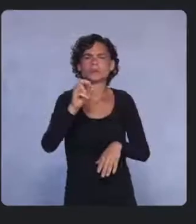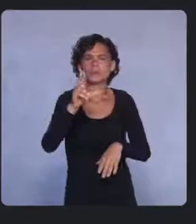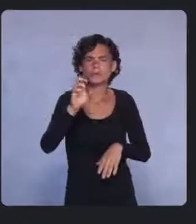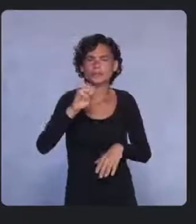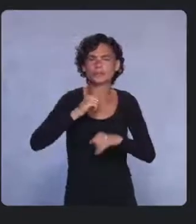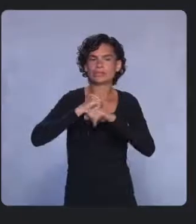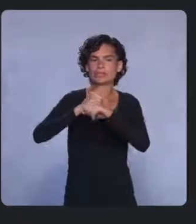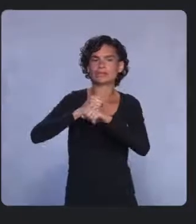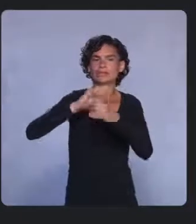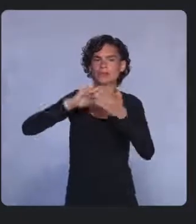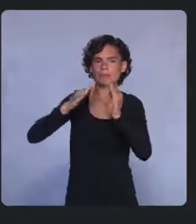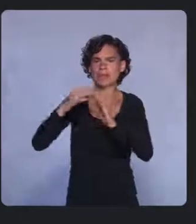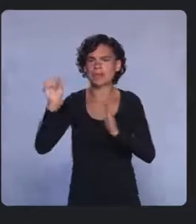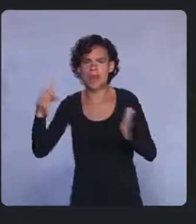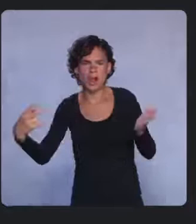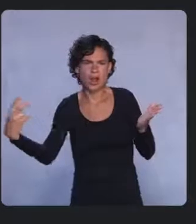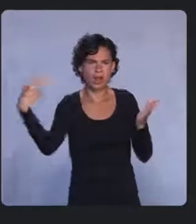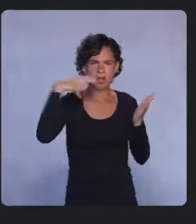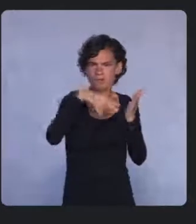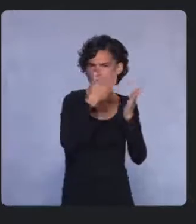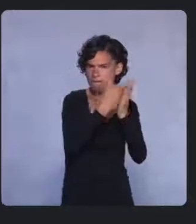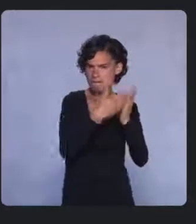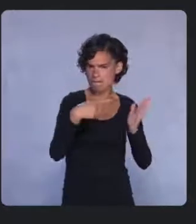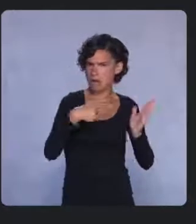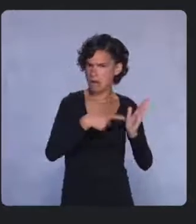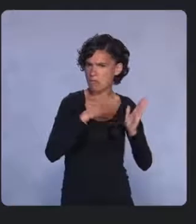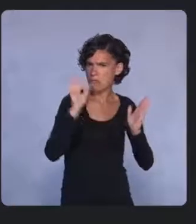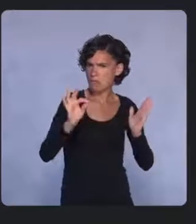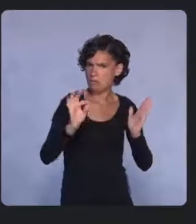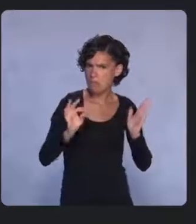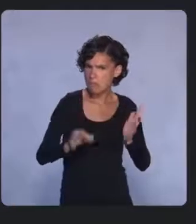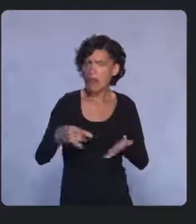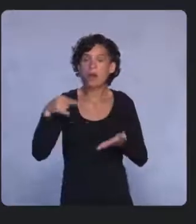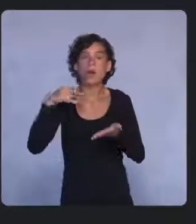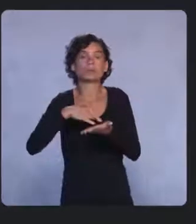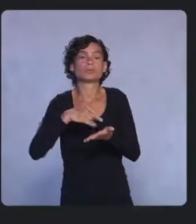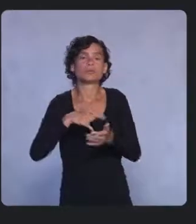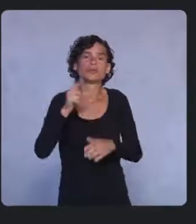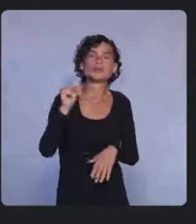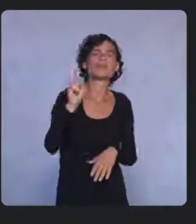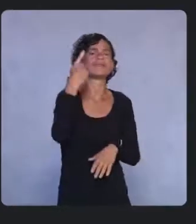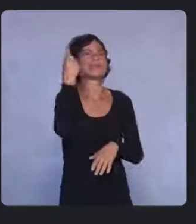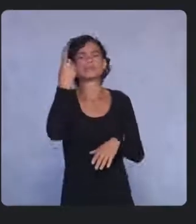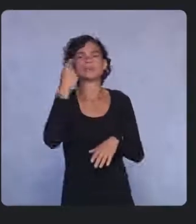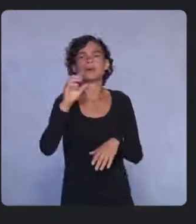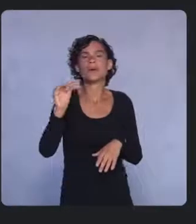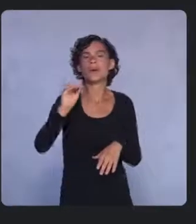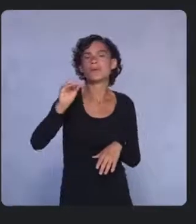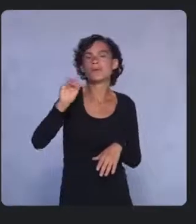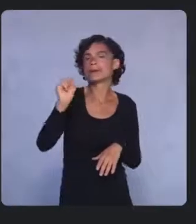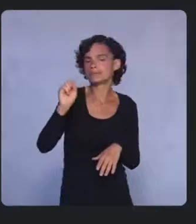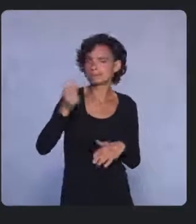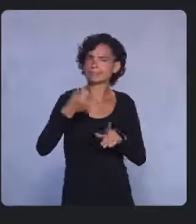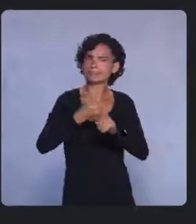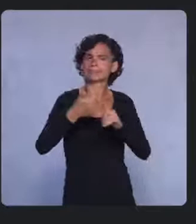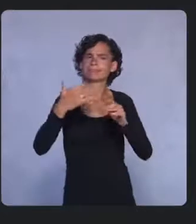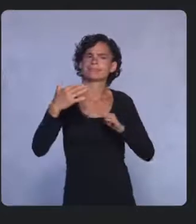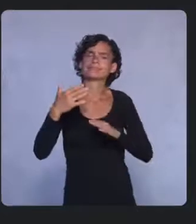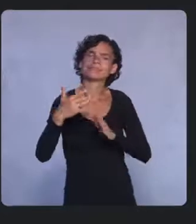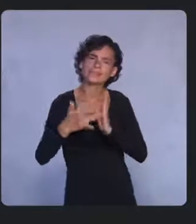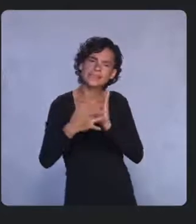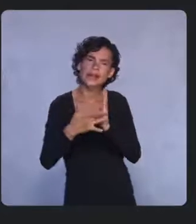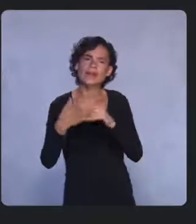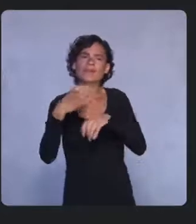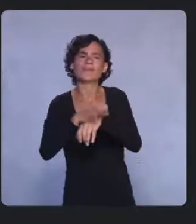community. Android is the first commercial mobile operating system to enable technically enforced privacy like